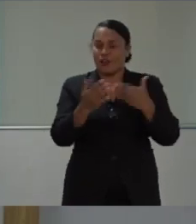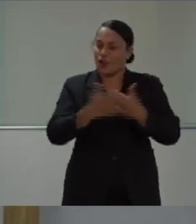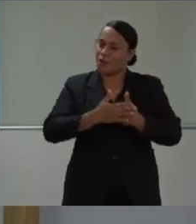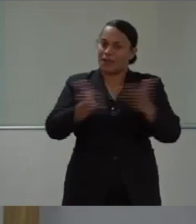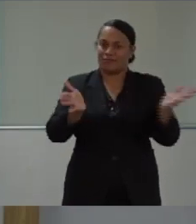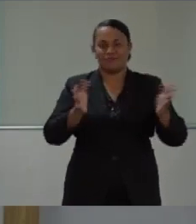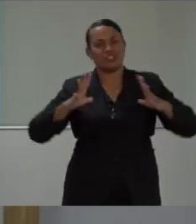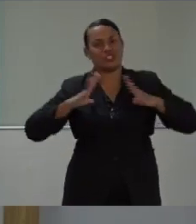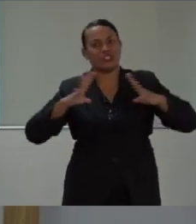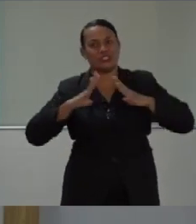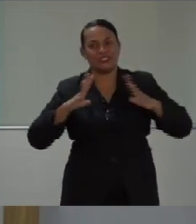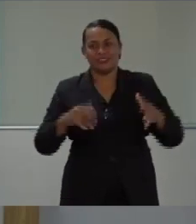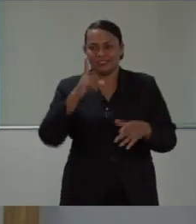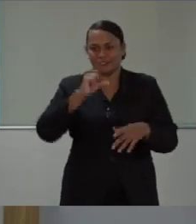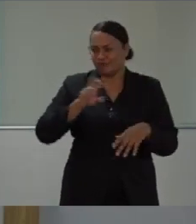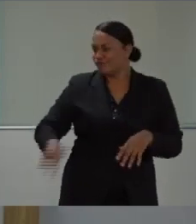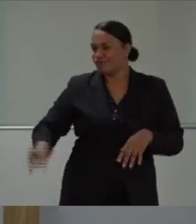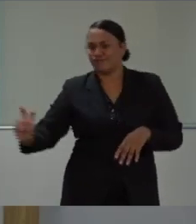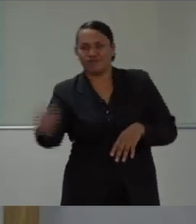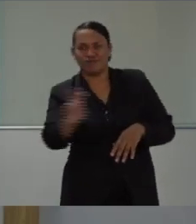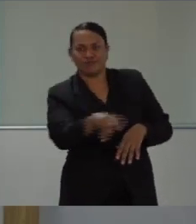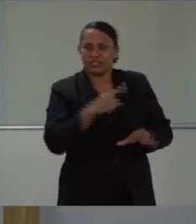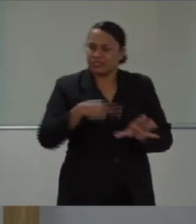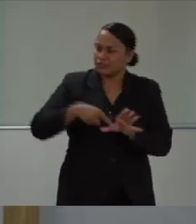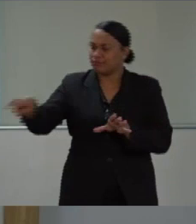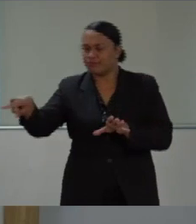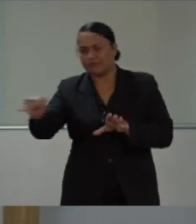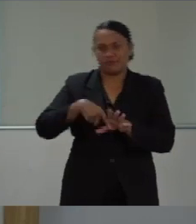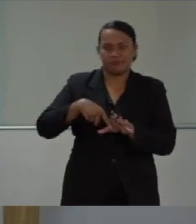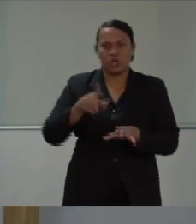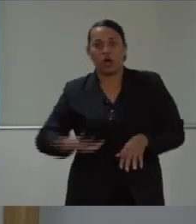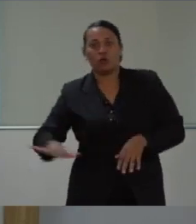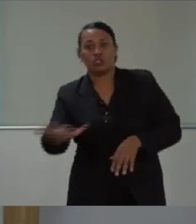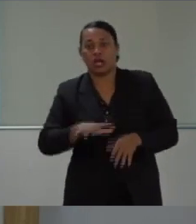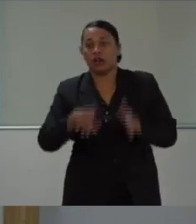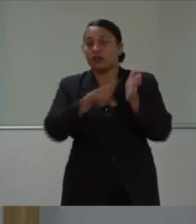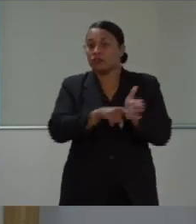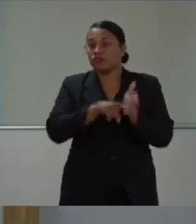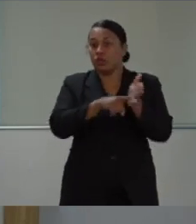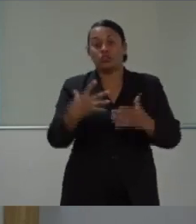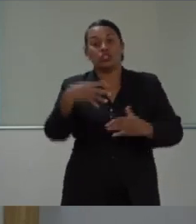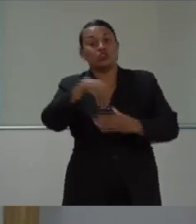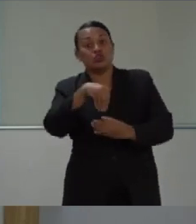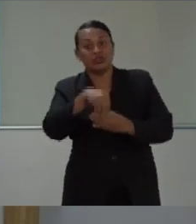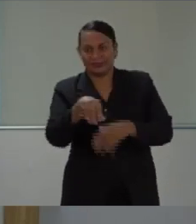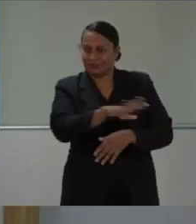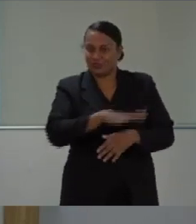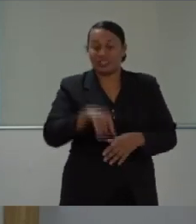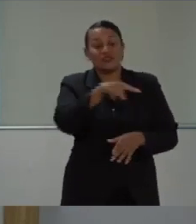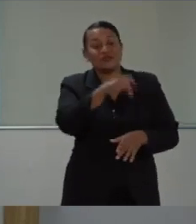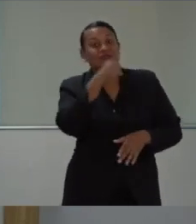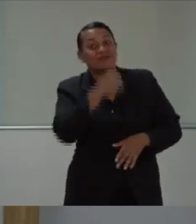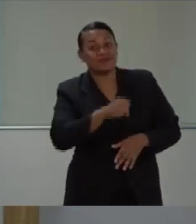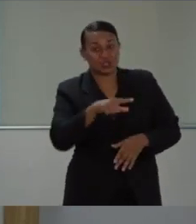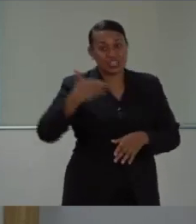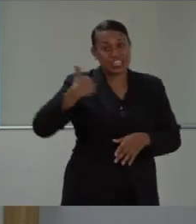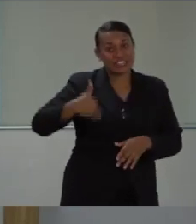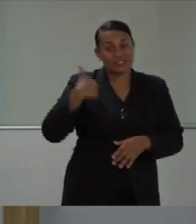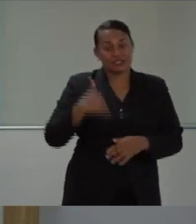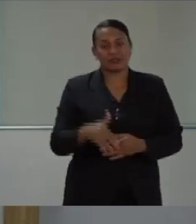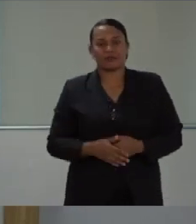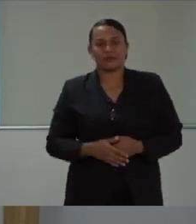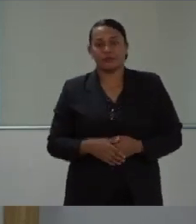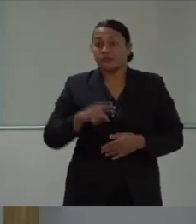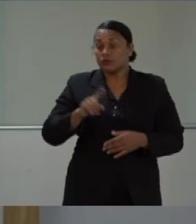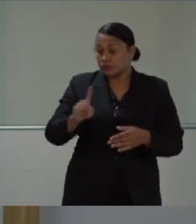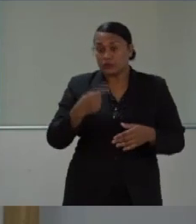to move into and out of that area, including the Kashmir area. But I want to